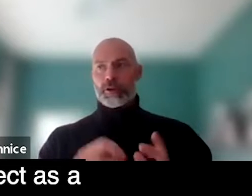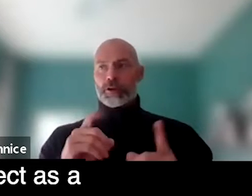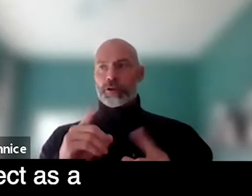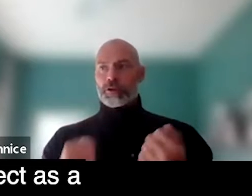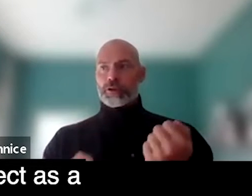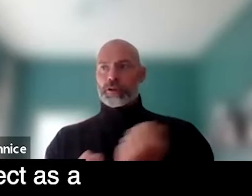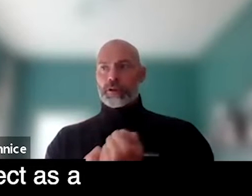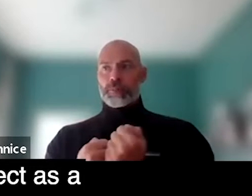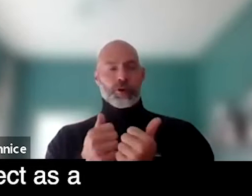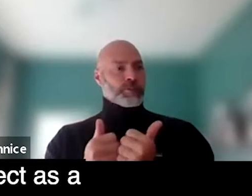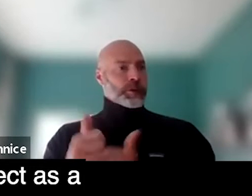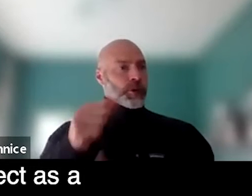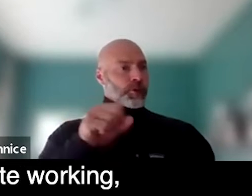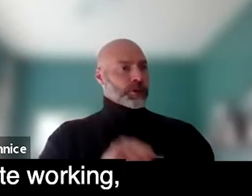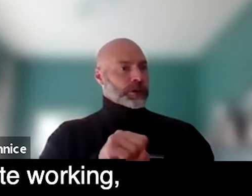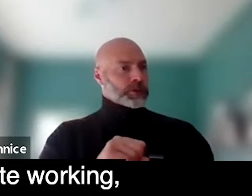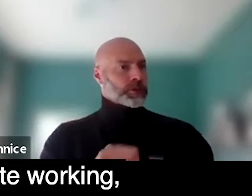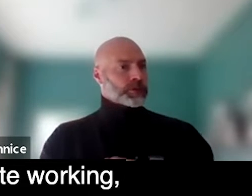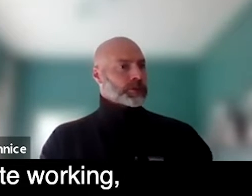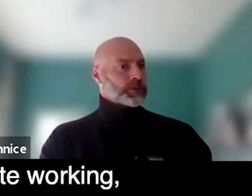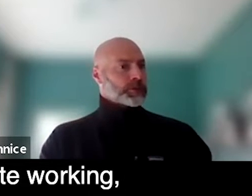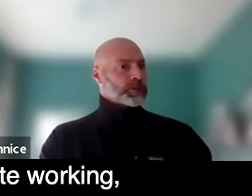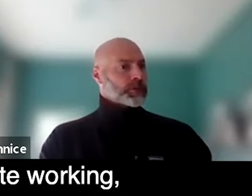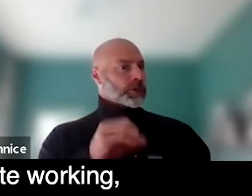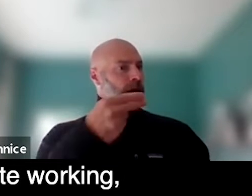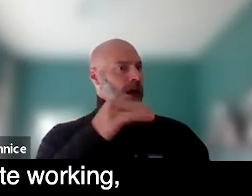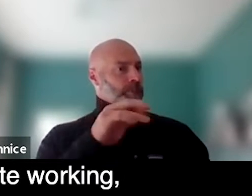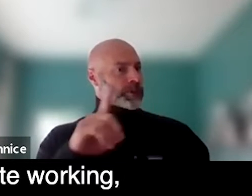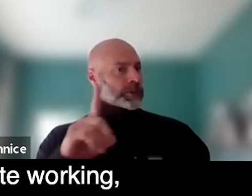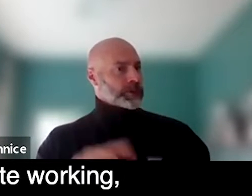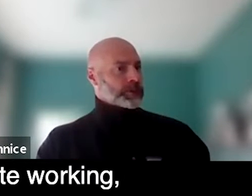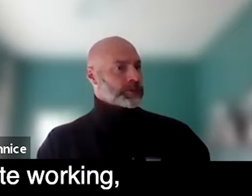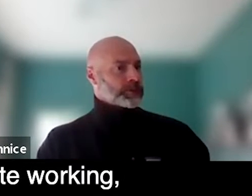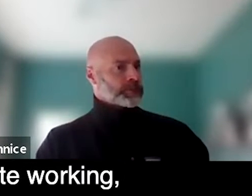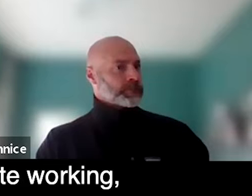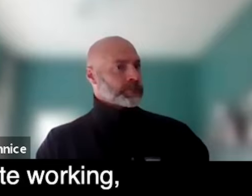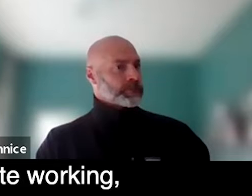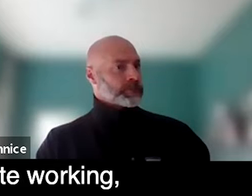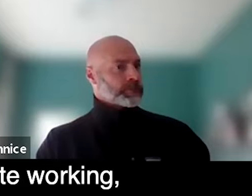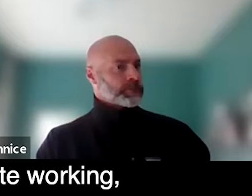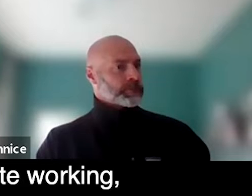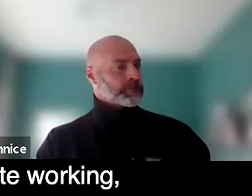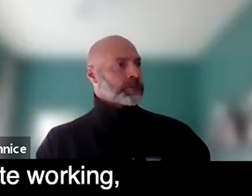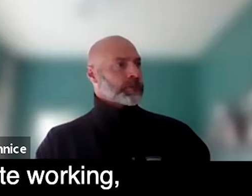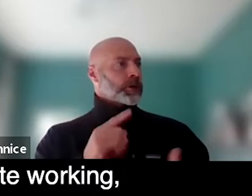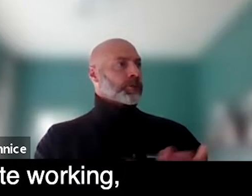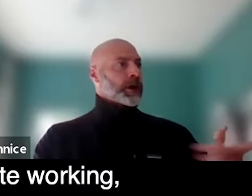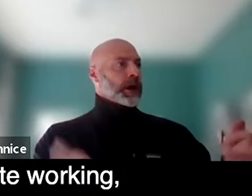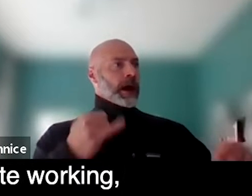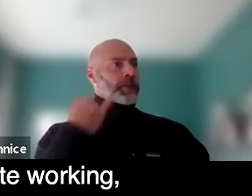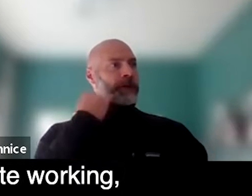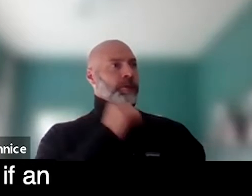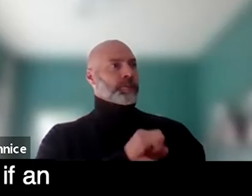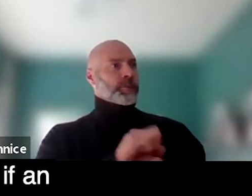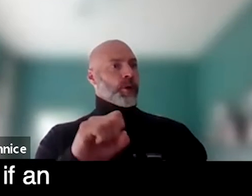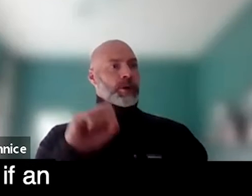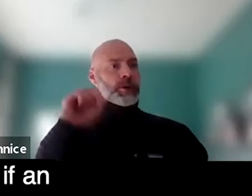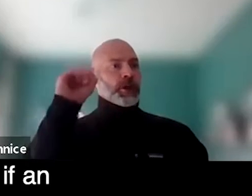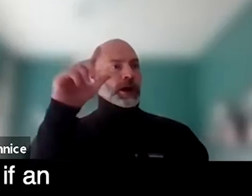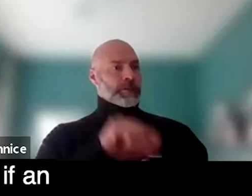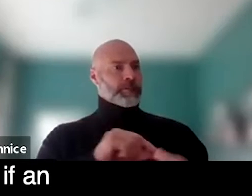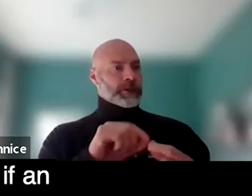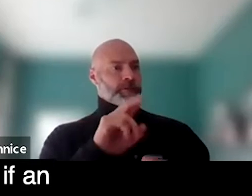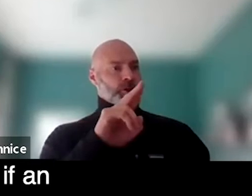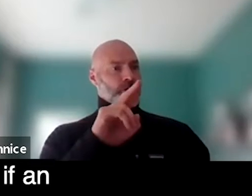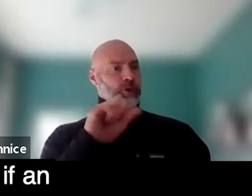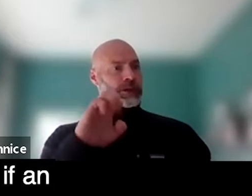expect as a company from your employees? Do you support remote working, hybrid working, etc.? What happens